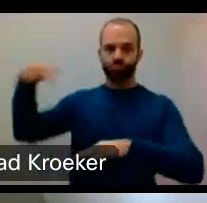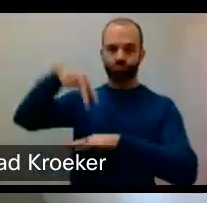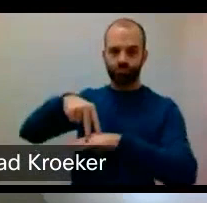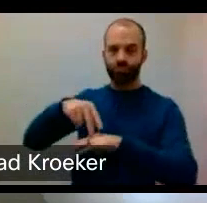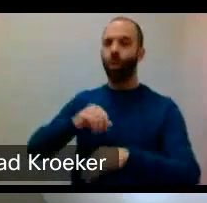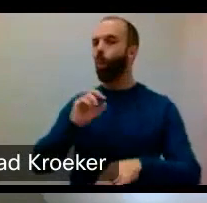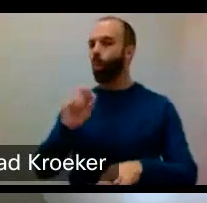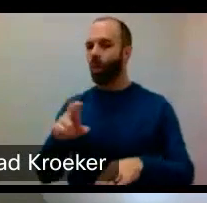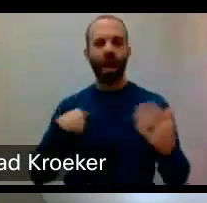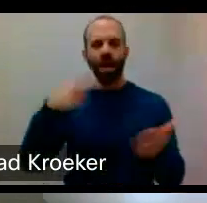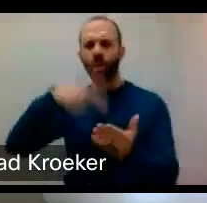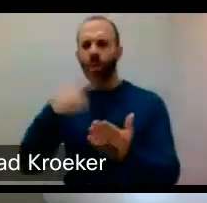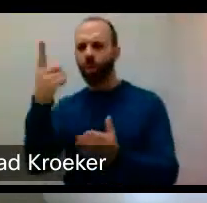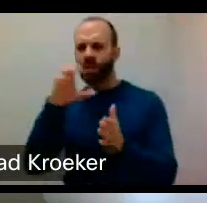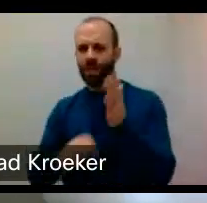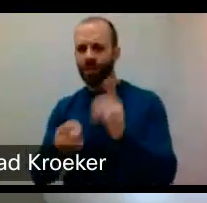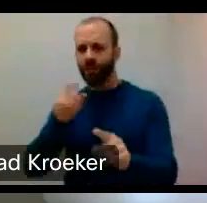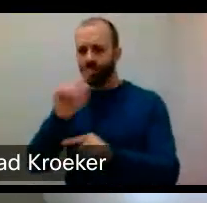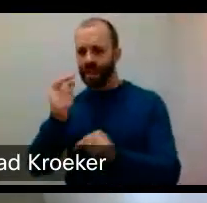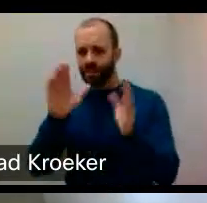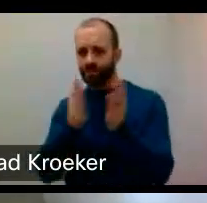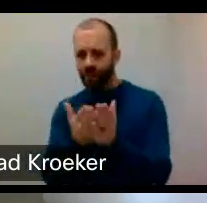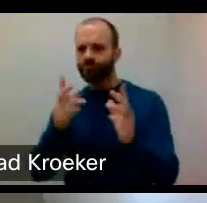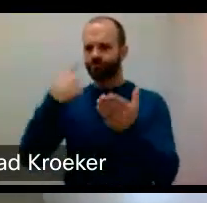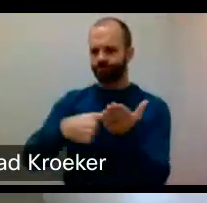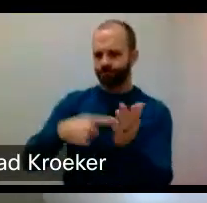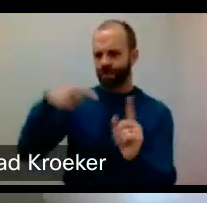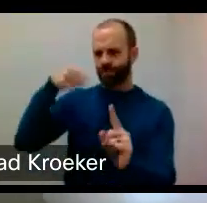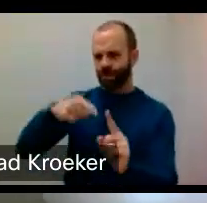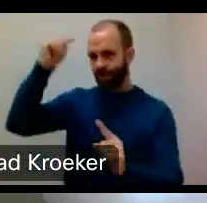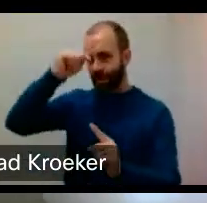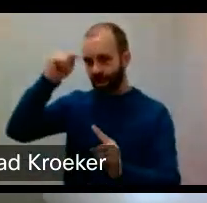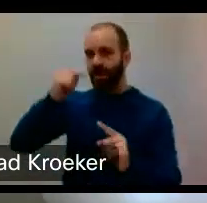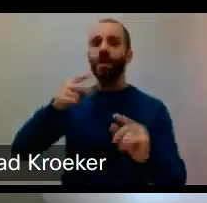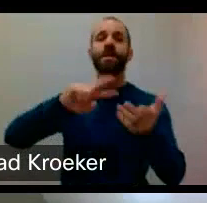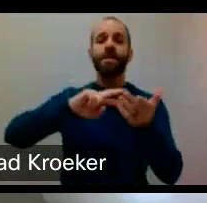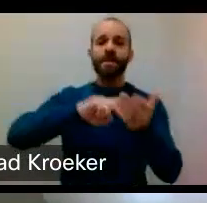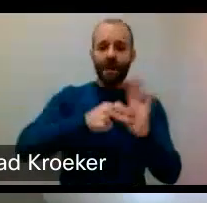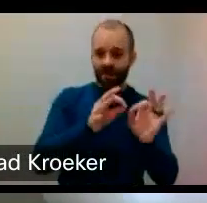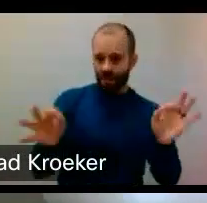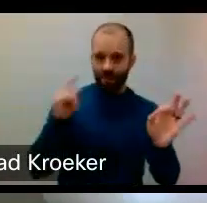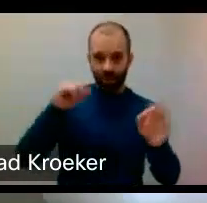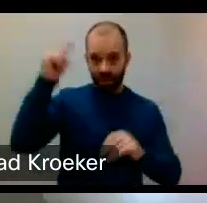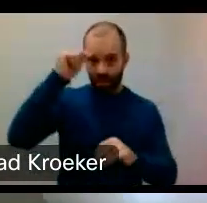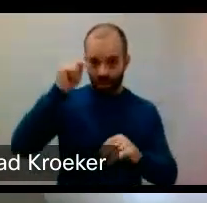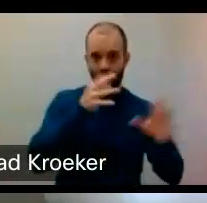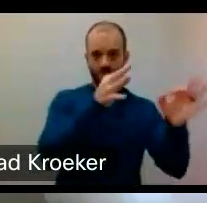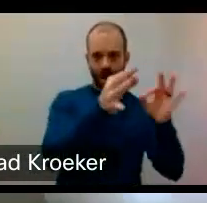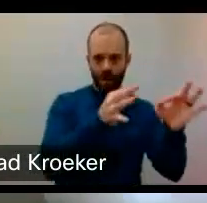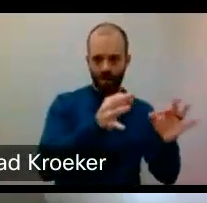a chapter from my textbook that discussed this theory. Here's a definition of that theory. So keeping